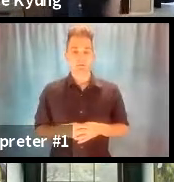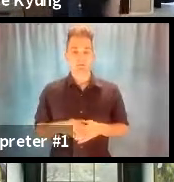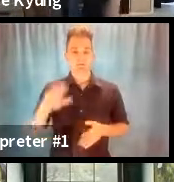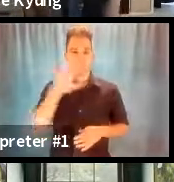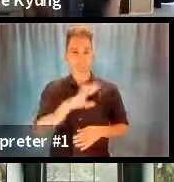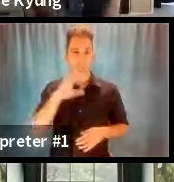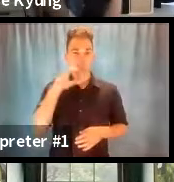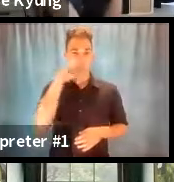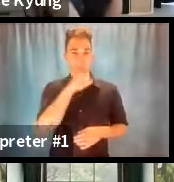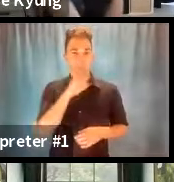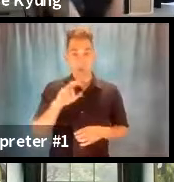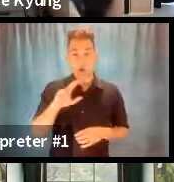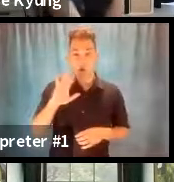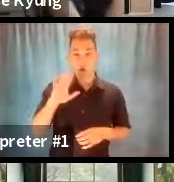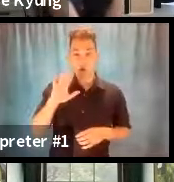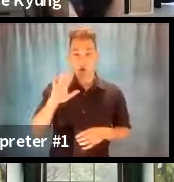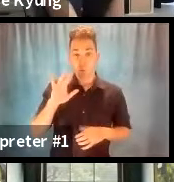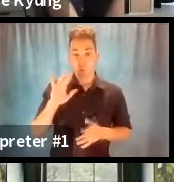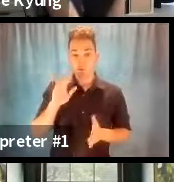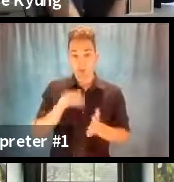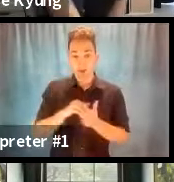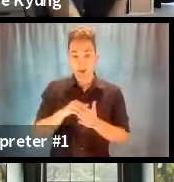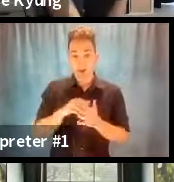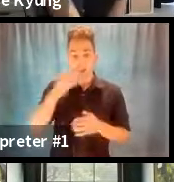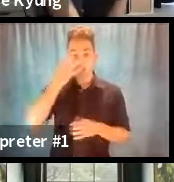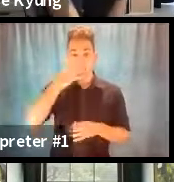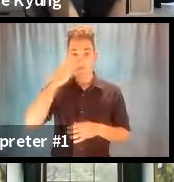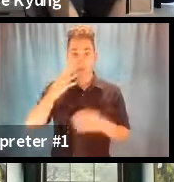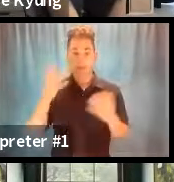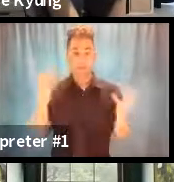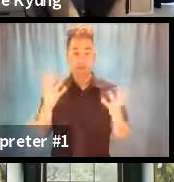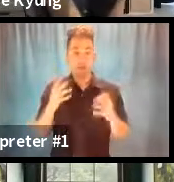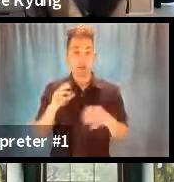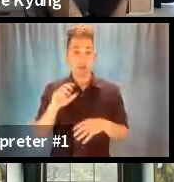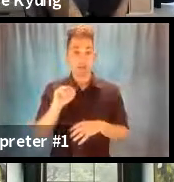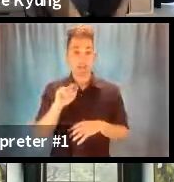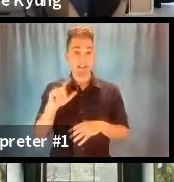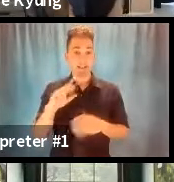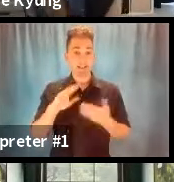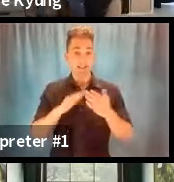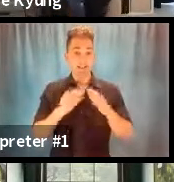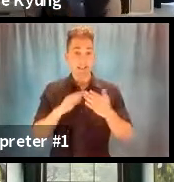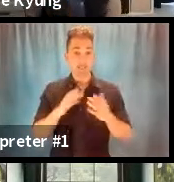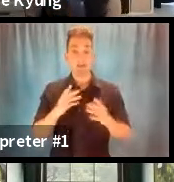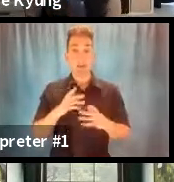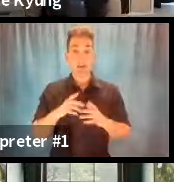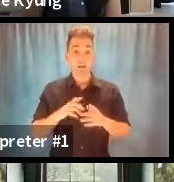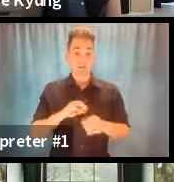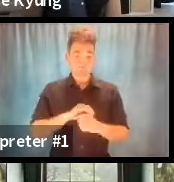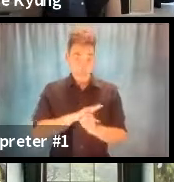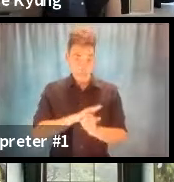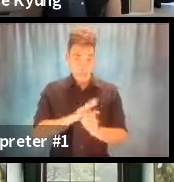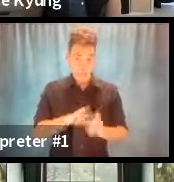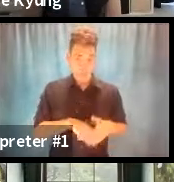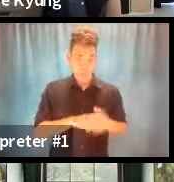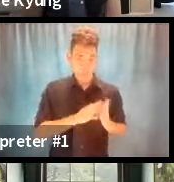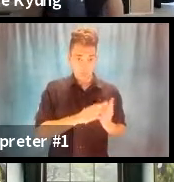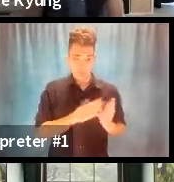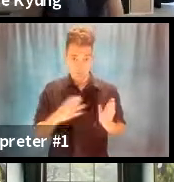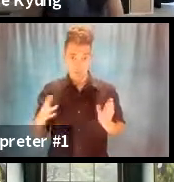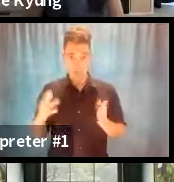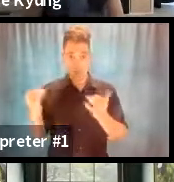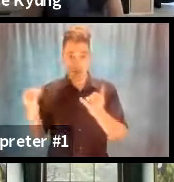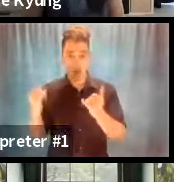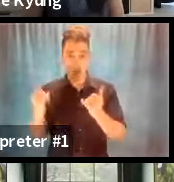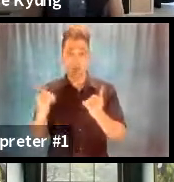to be over 25,000 immigrants in St. Louis City. Since the beginning of the pandemic, the ISPN has worked to address the lack